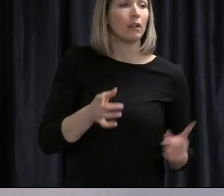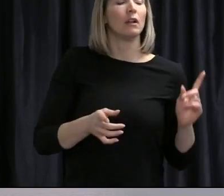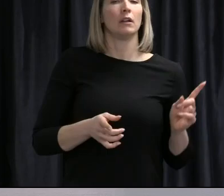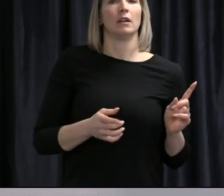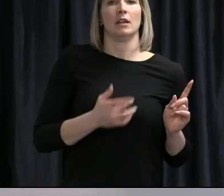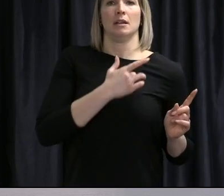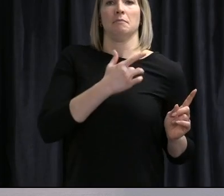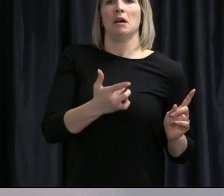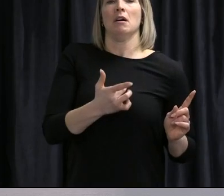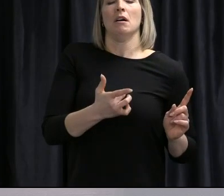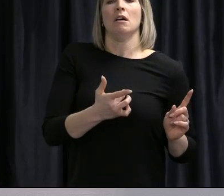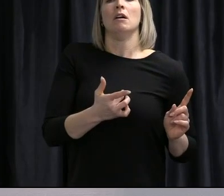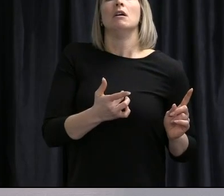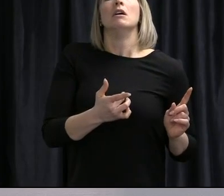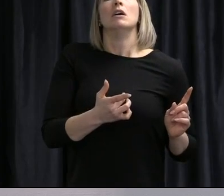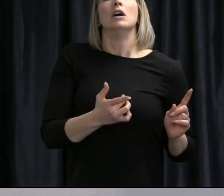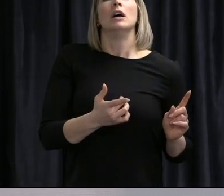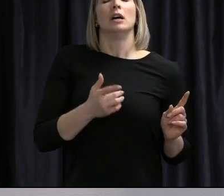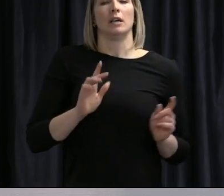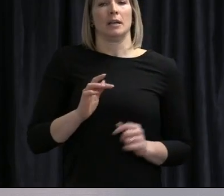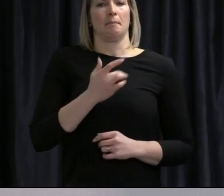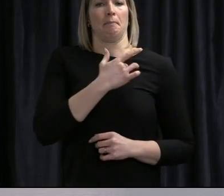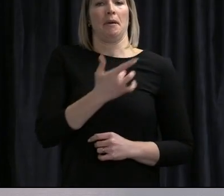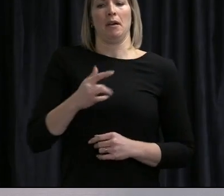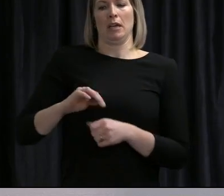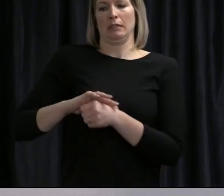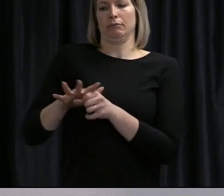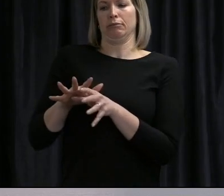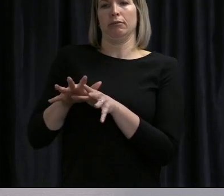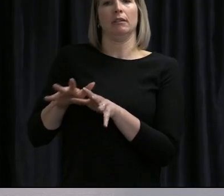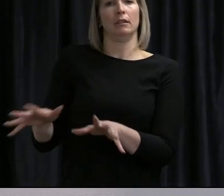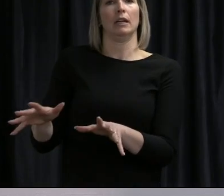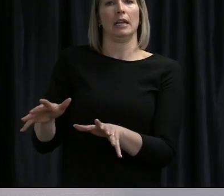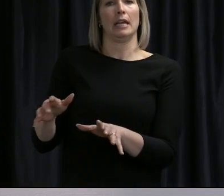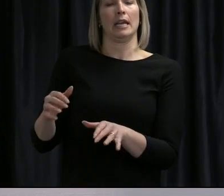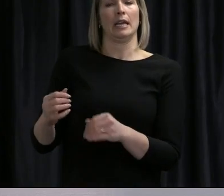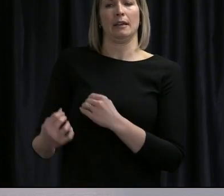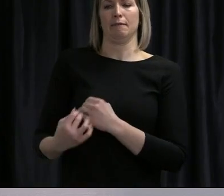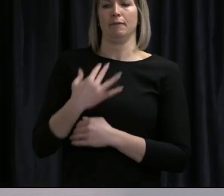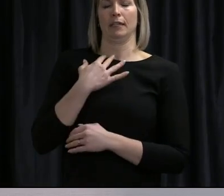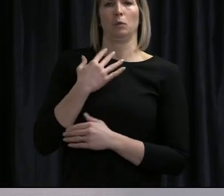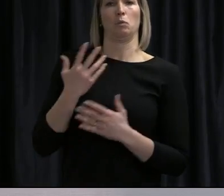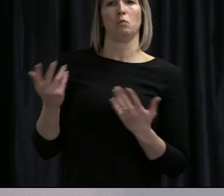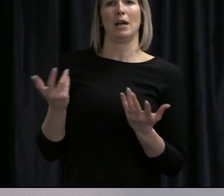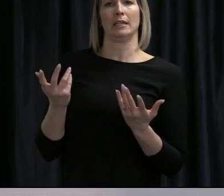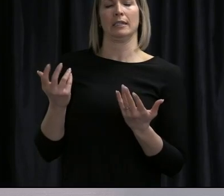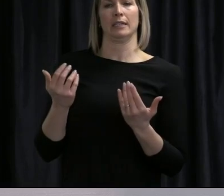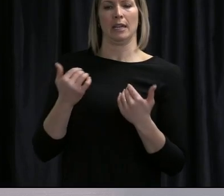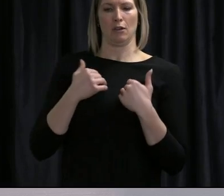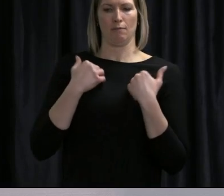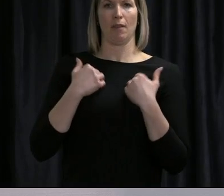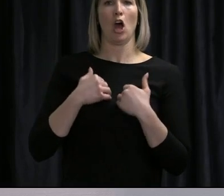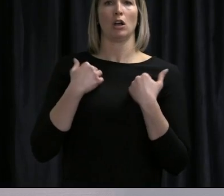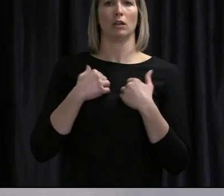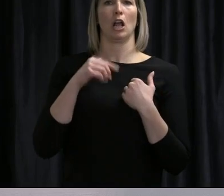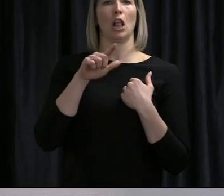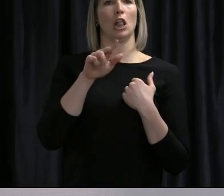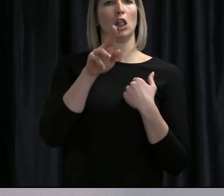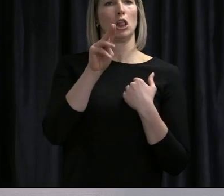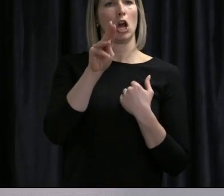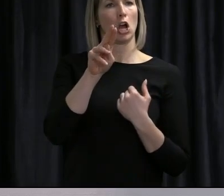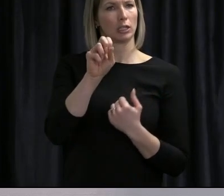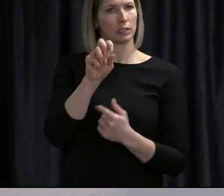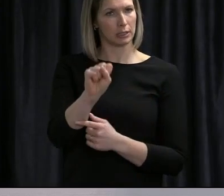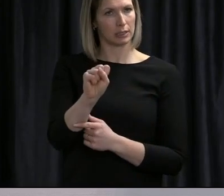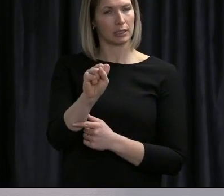affect the lower respiratory tract, the lungs. And so they have a common